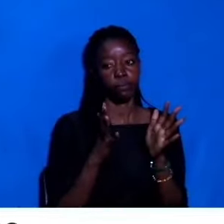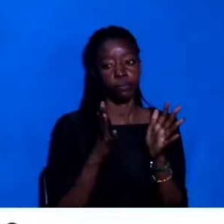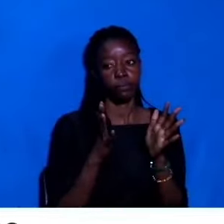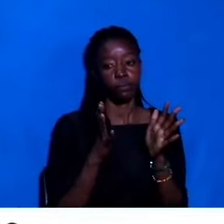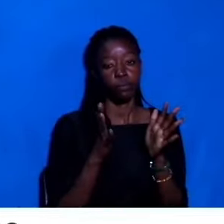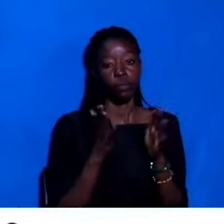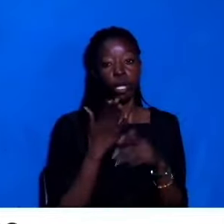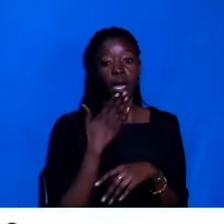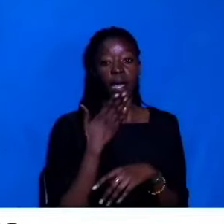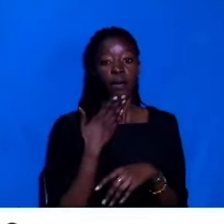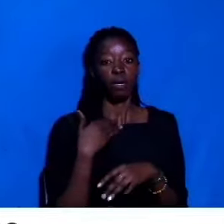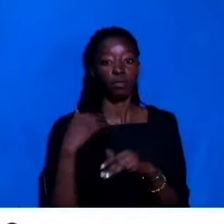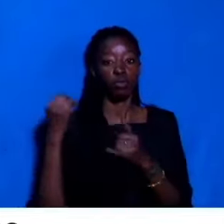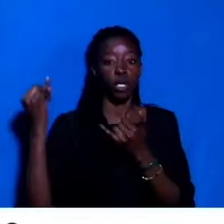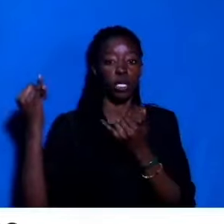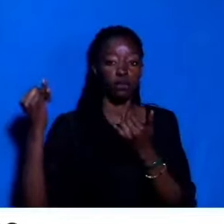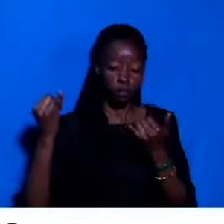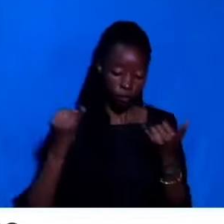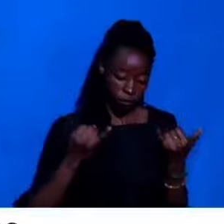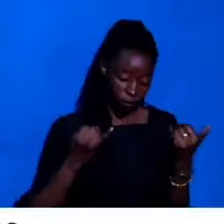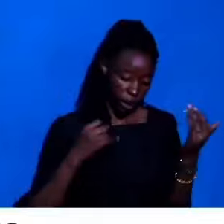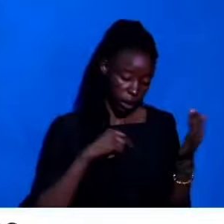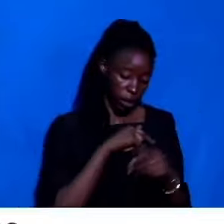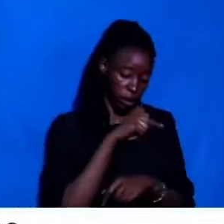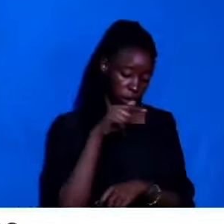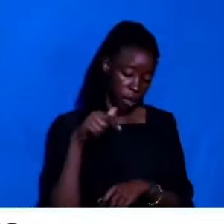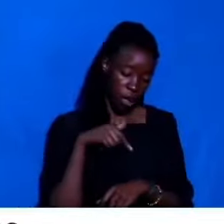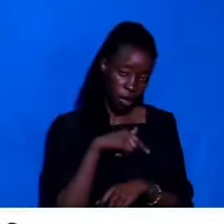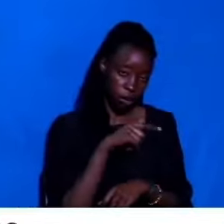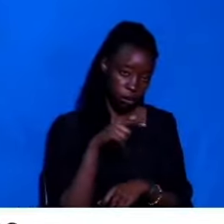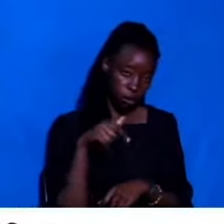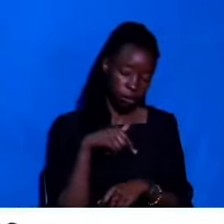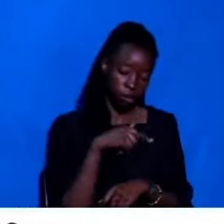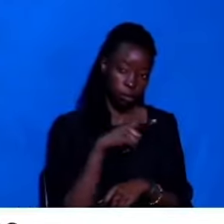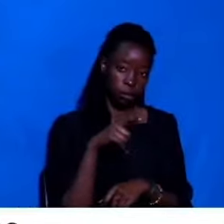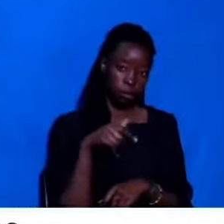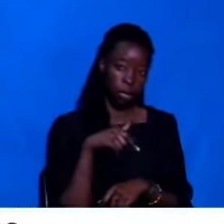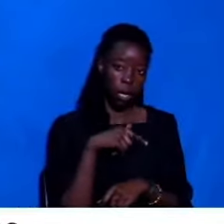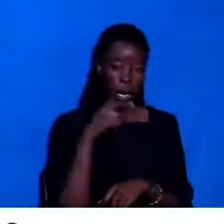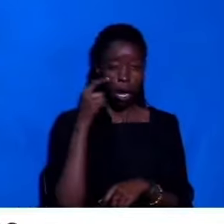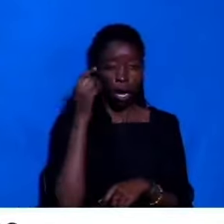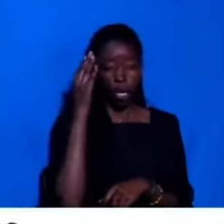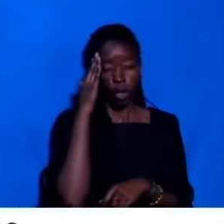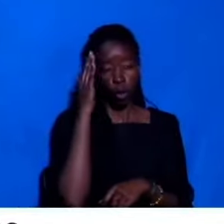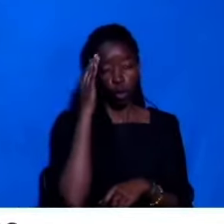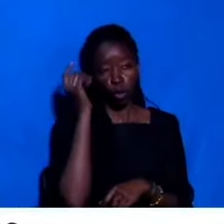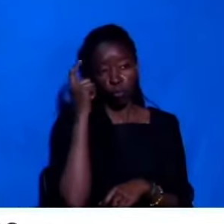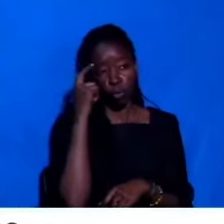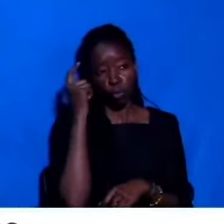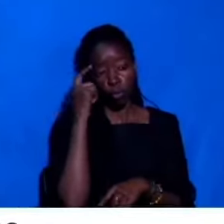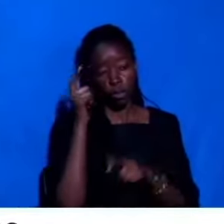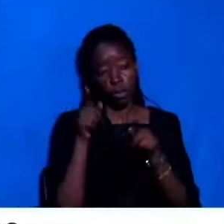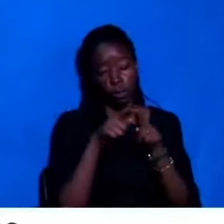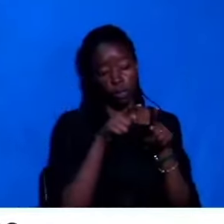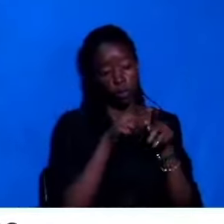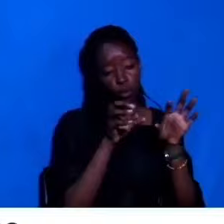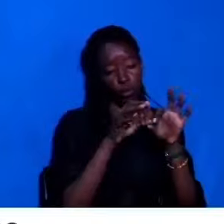I want to invite us now. Think, sit down. I know you have already thought as a family. You have thought